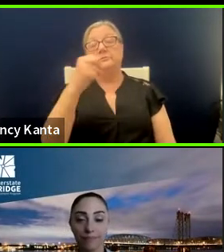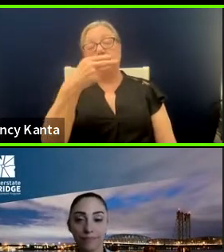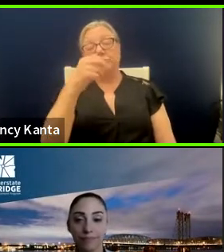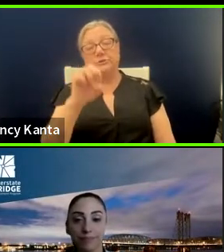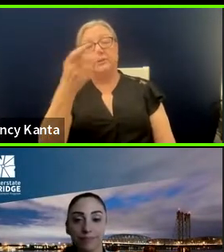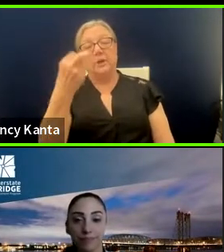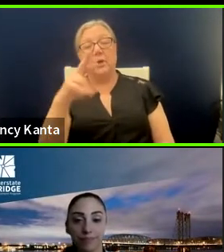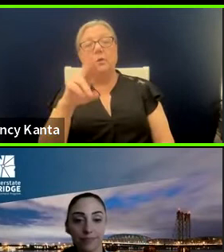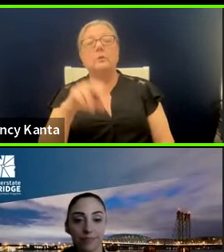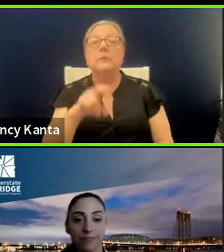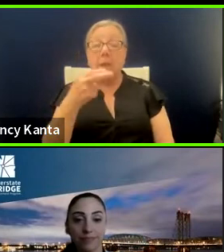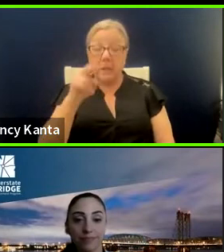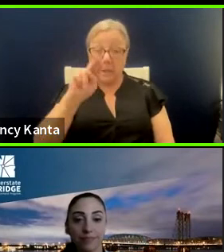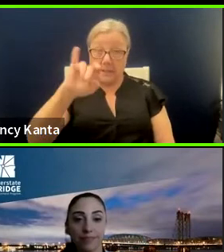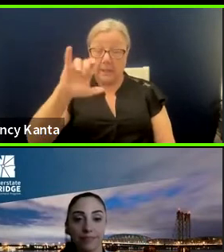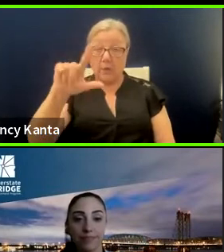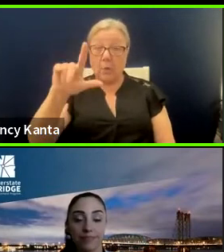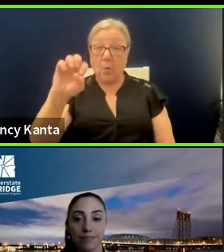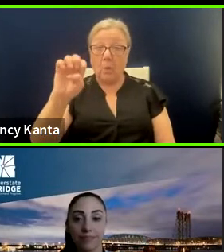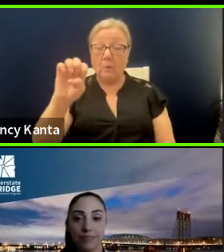gone?